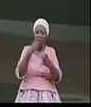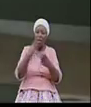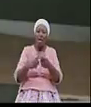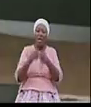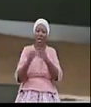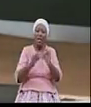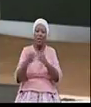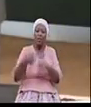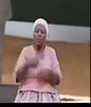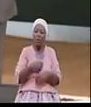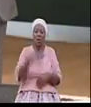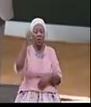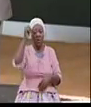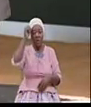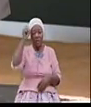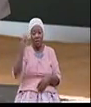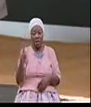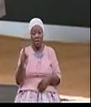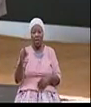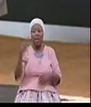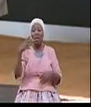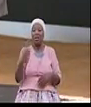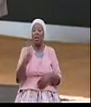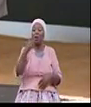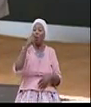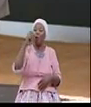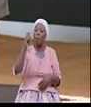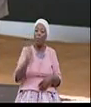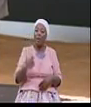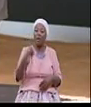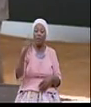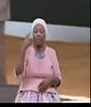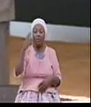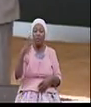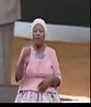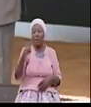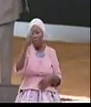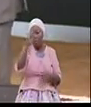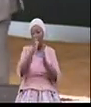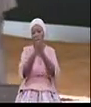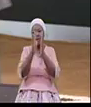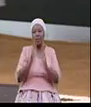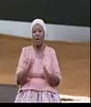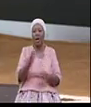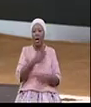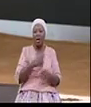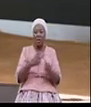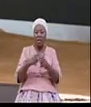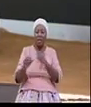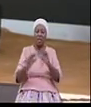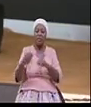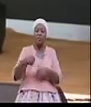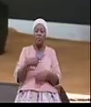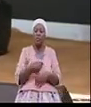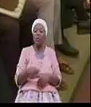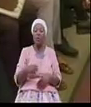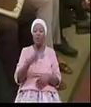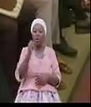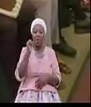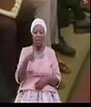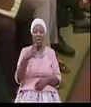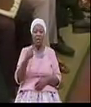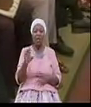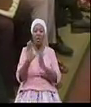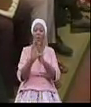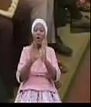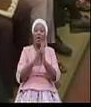we understand the mandate for the believer, and if we understand the commandment